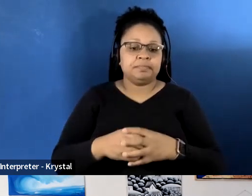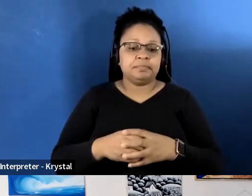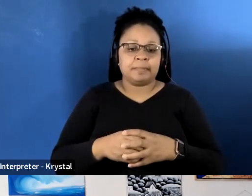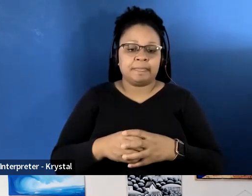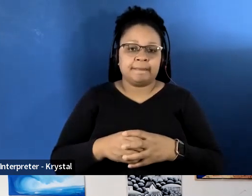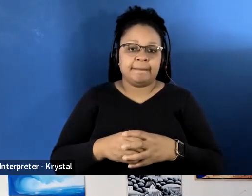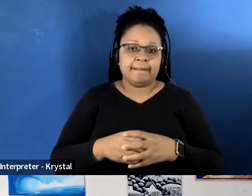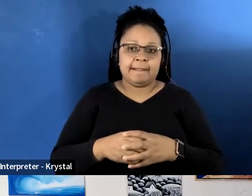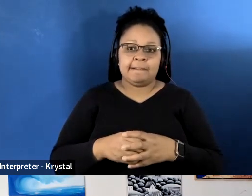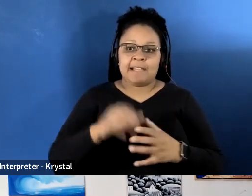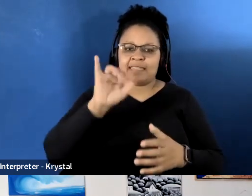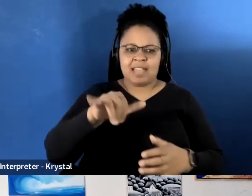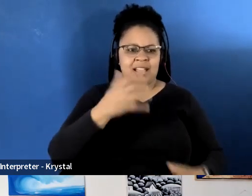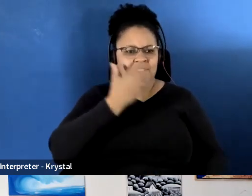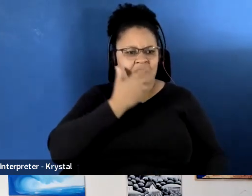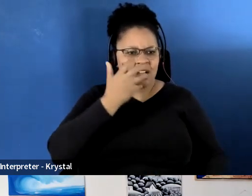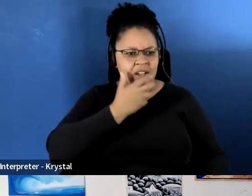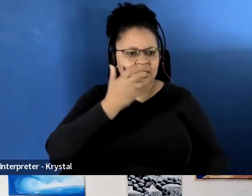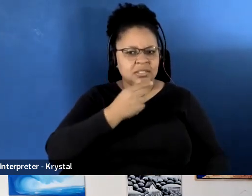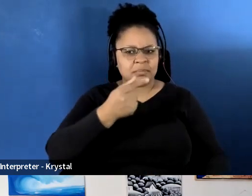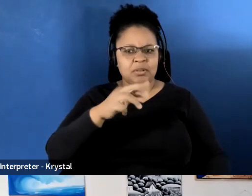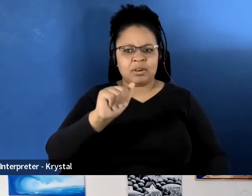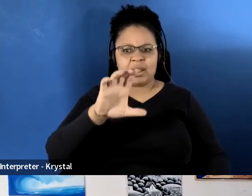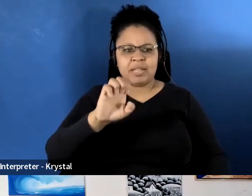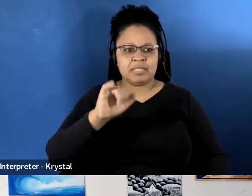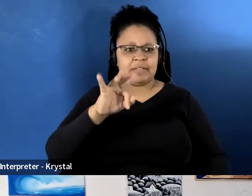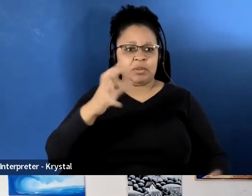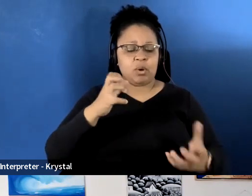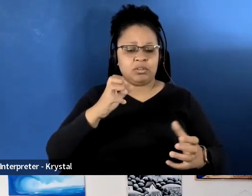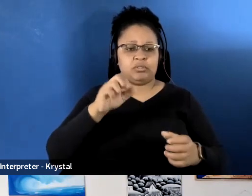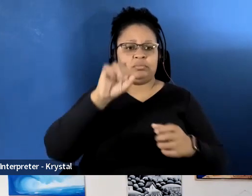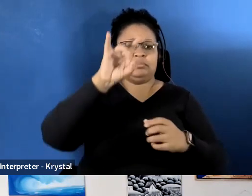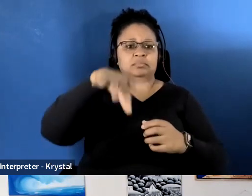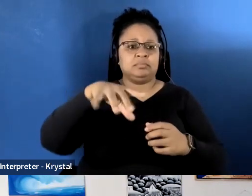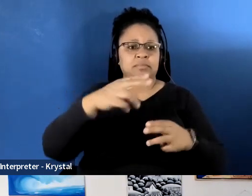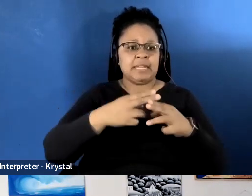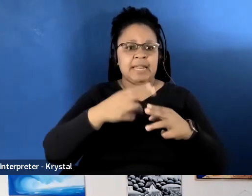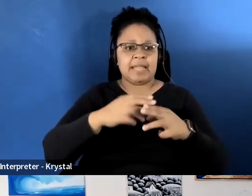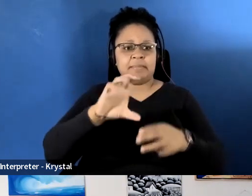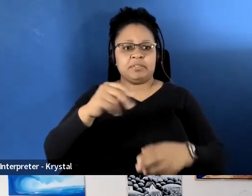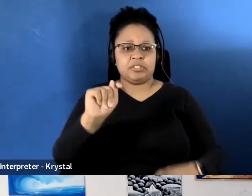reasons. okay. That's an awesome resource, Grace. If you want to throw the name of it in the chat.